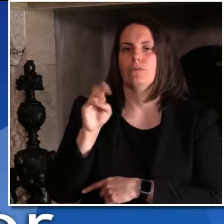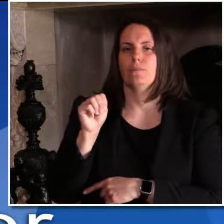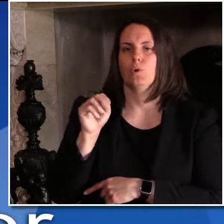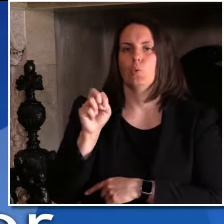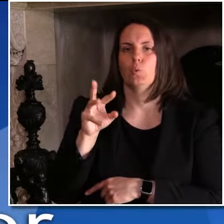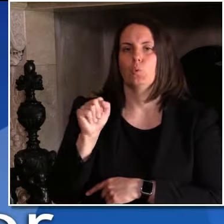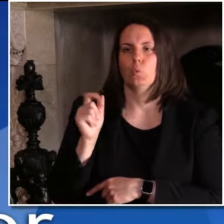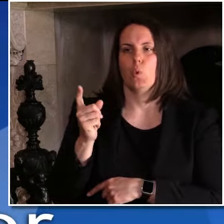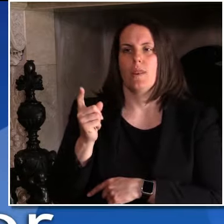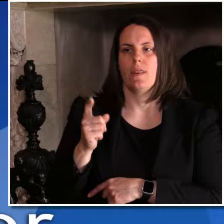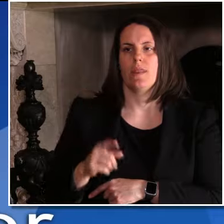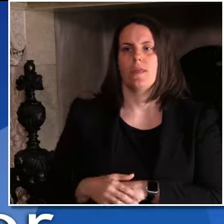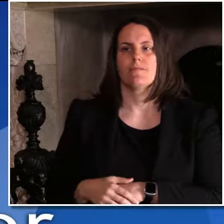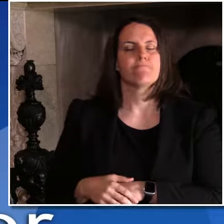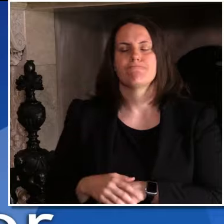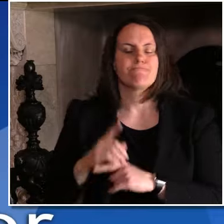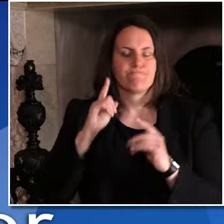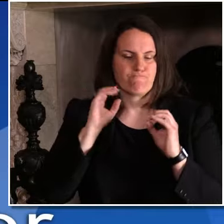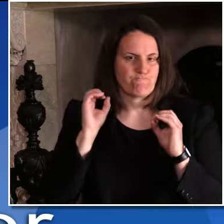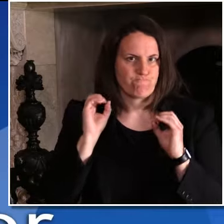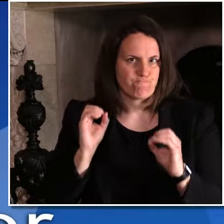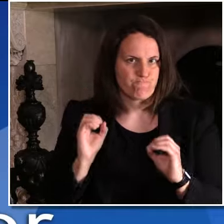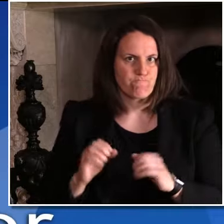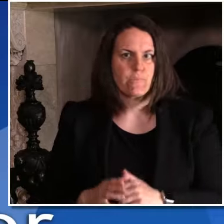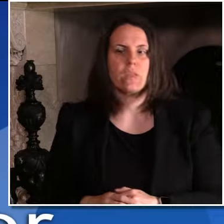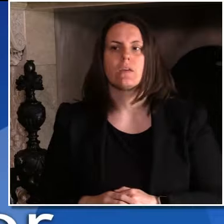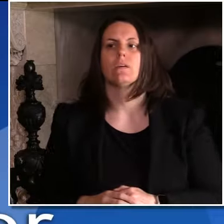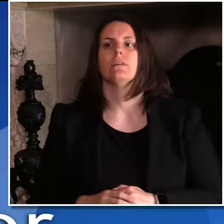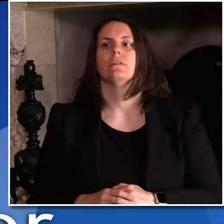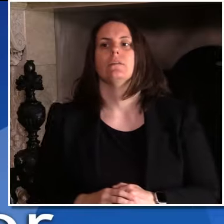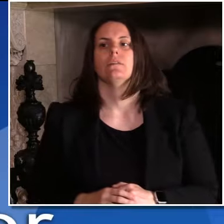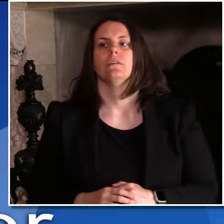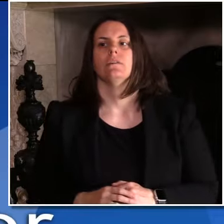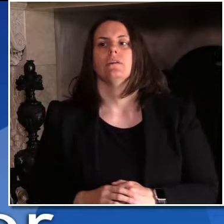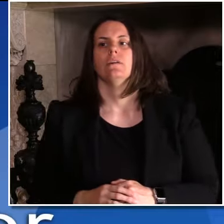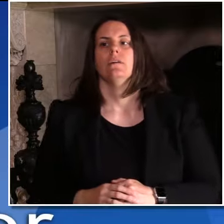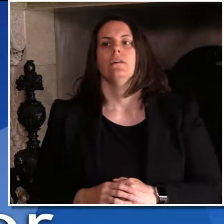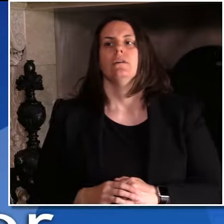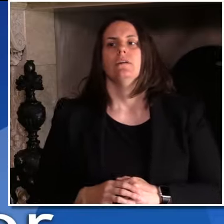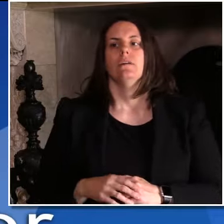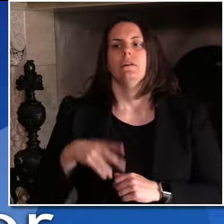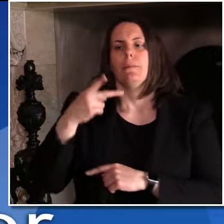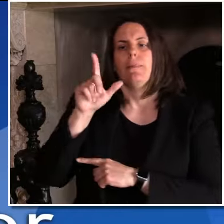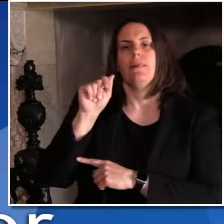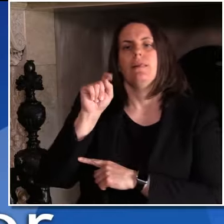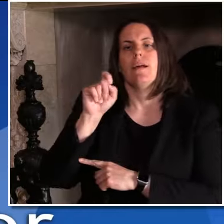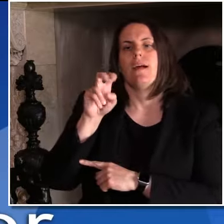Okay, and our final question then belongs to Steve Prestegard from the Platteville Journal. Steve?